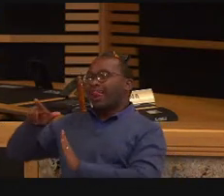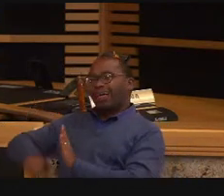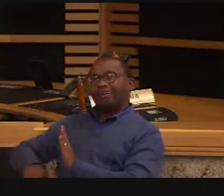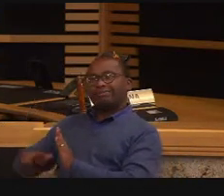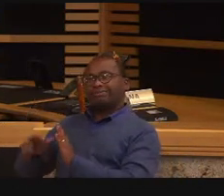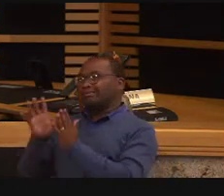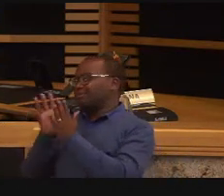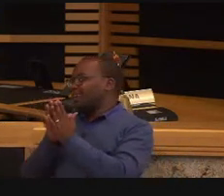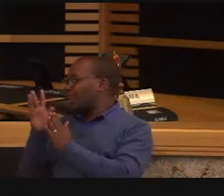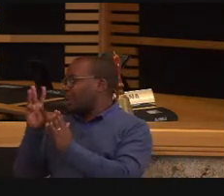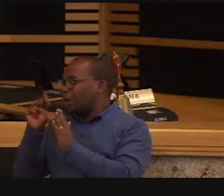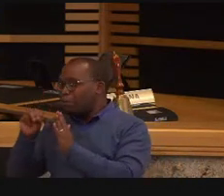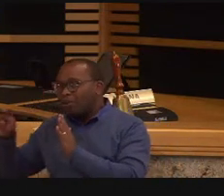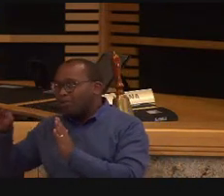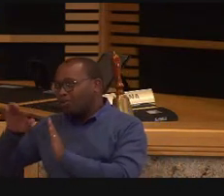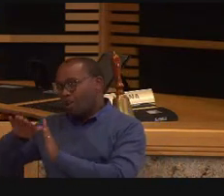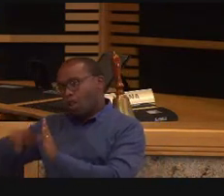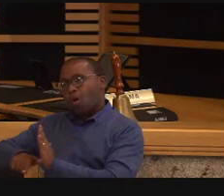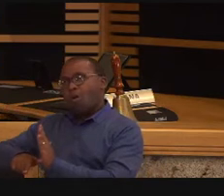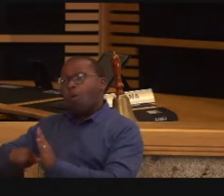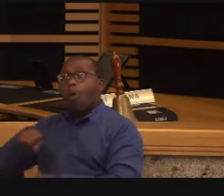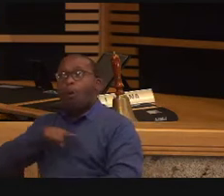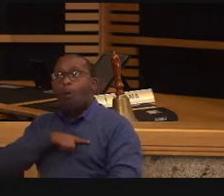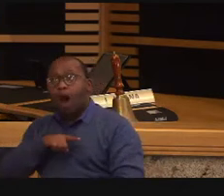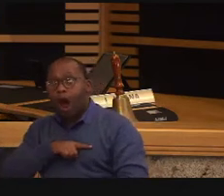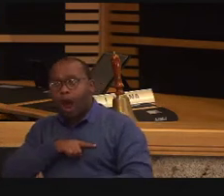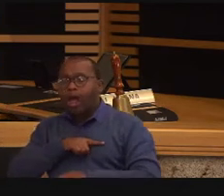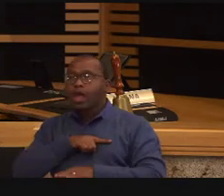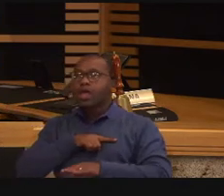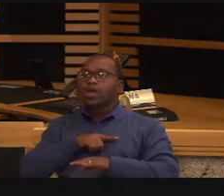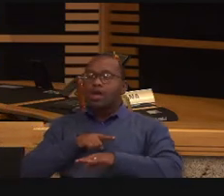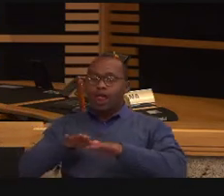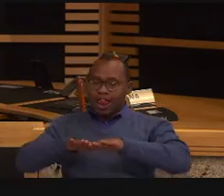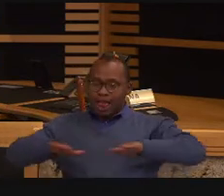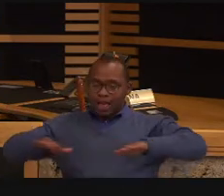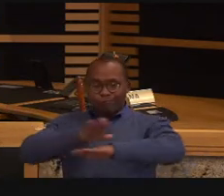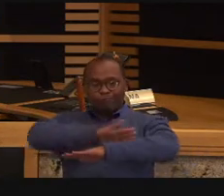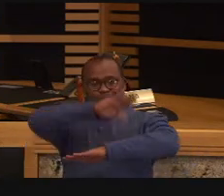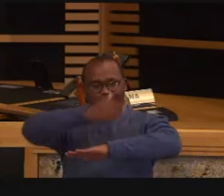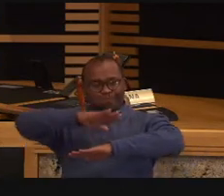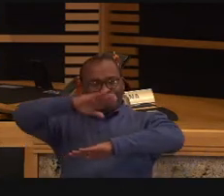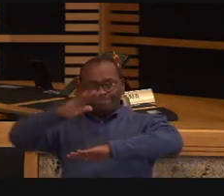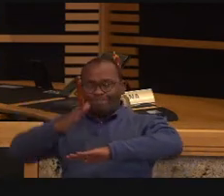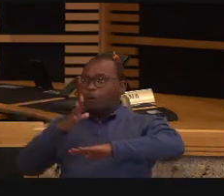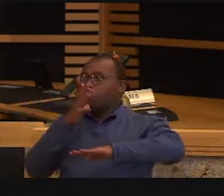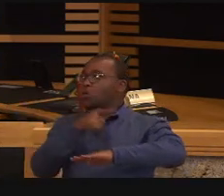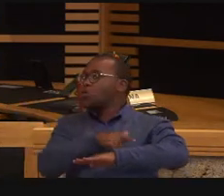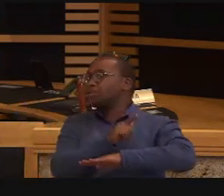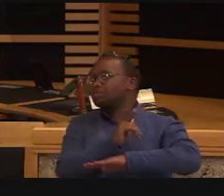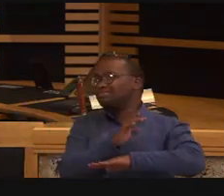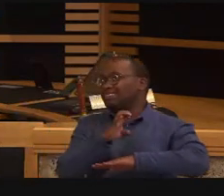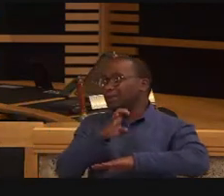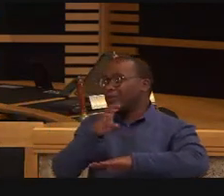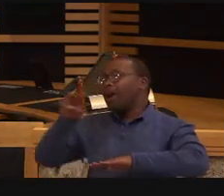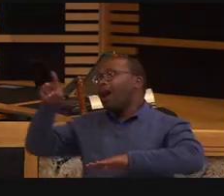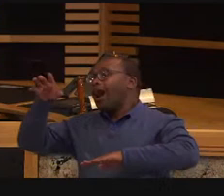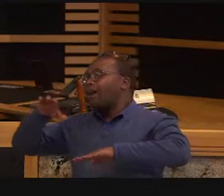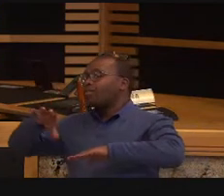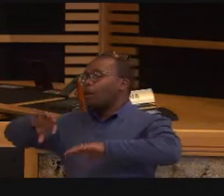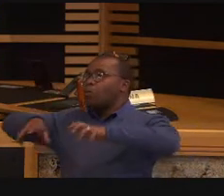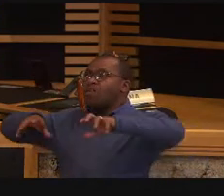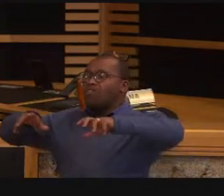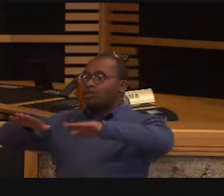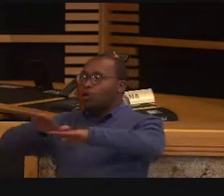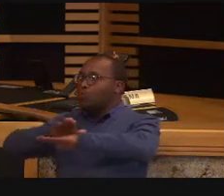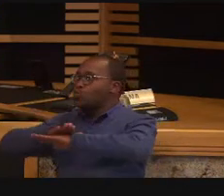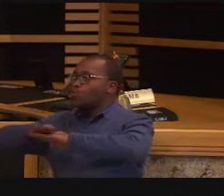And people, whenever they come to the podium, whether opposition or what, should start to understand those particular factors